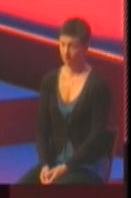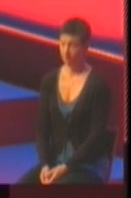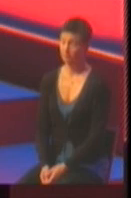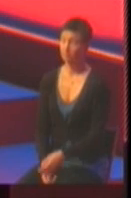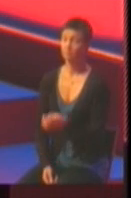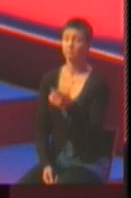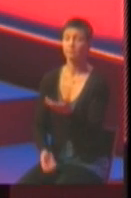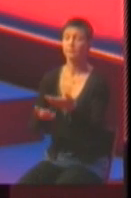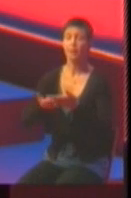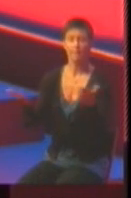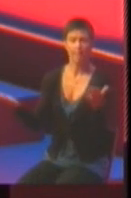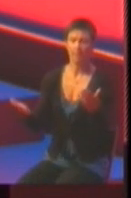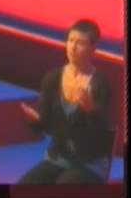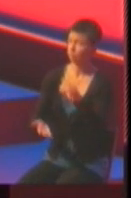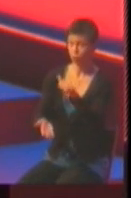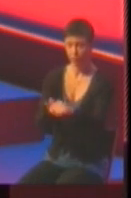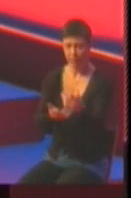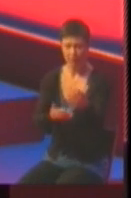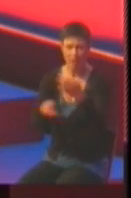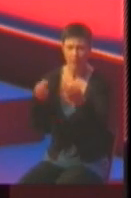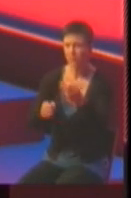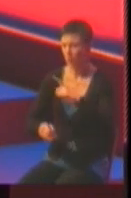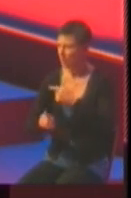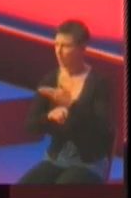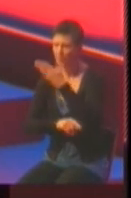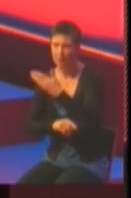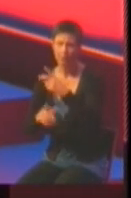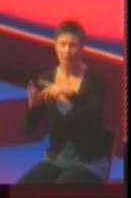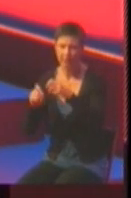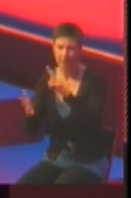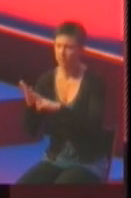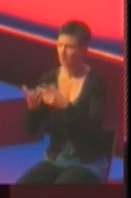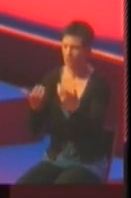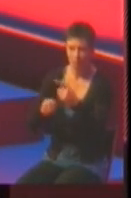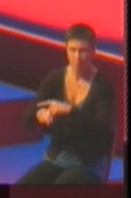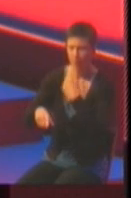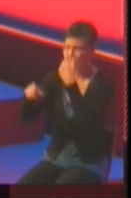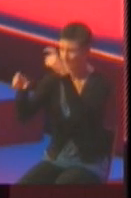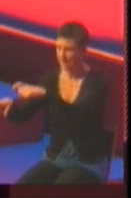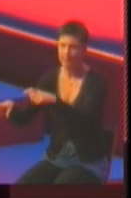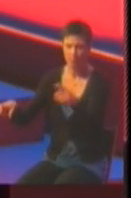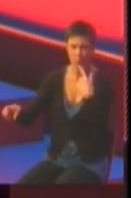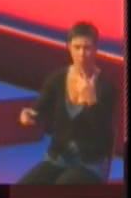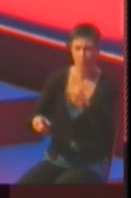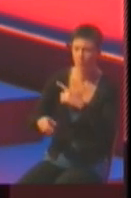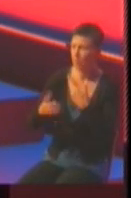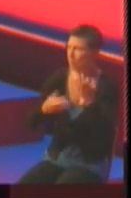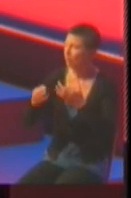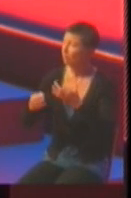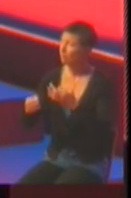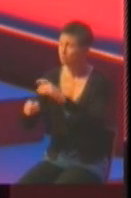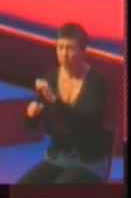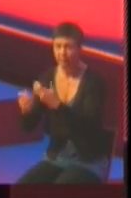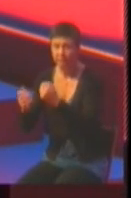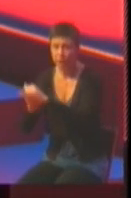Conference, the public rightly asks questions. Why are we there? How long will we be there? How long will we need to stay? Are our troops